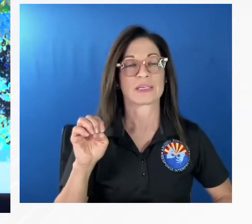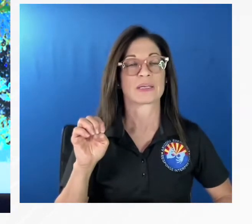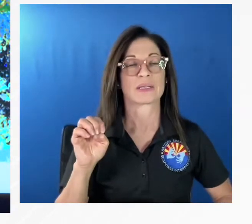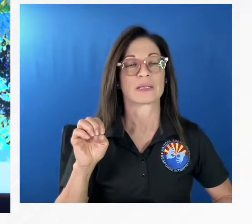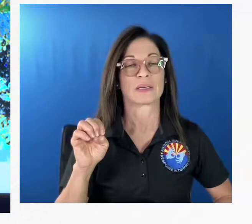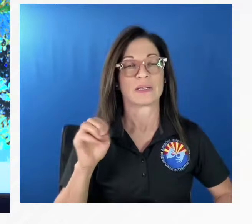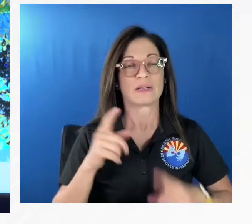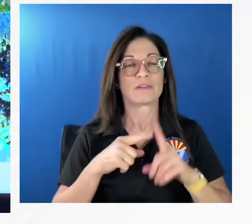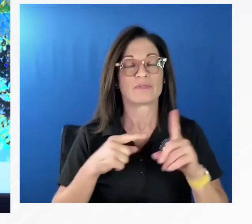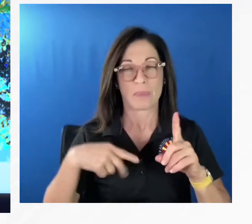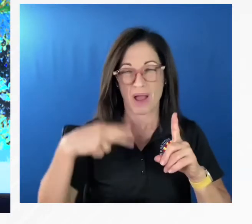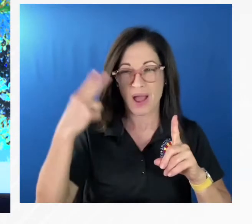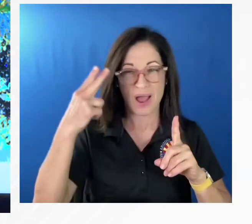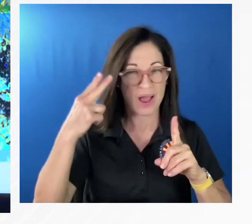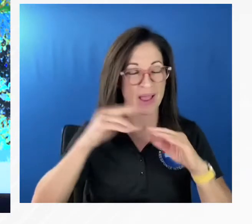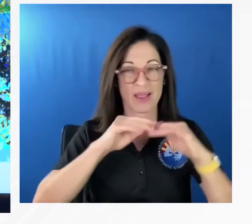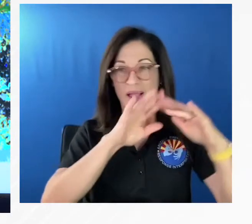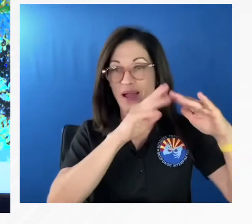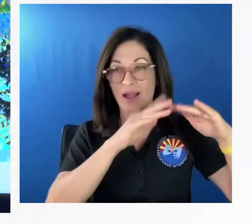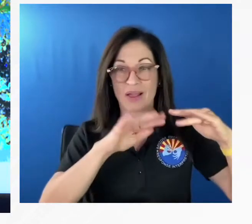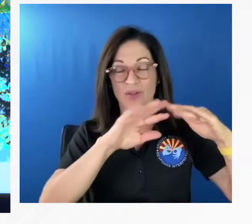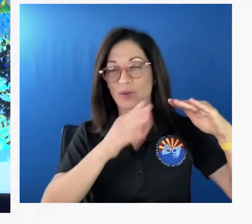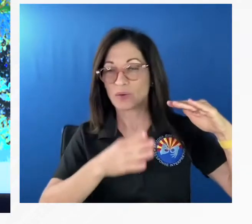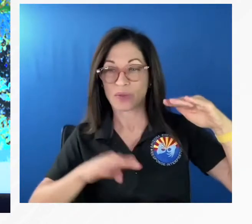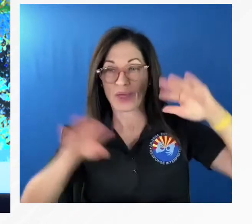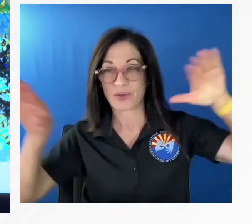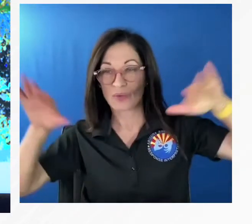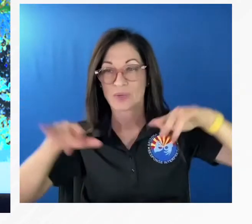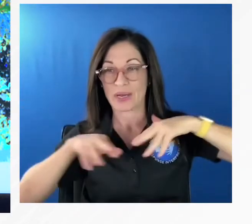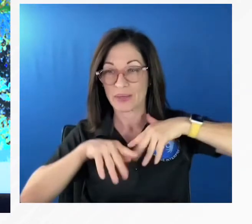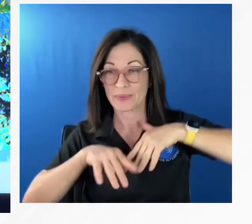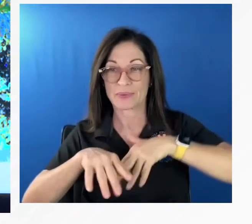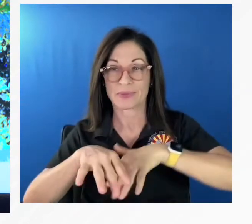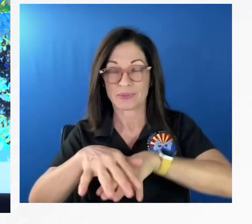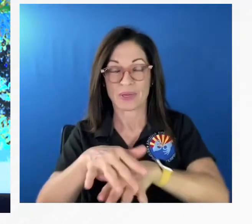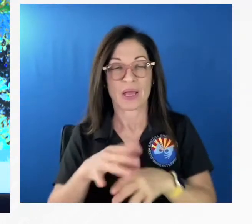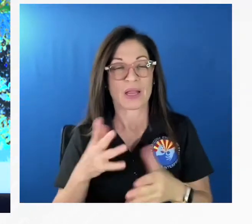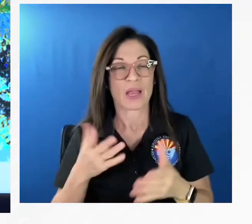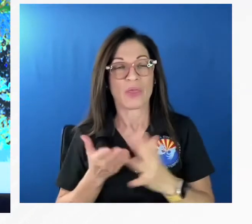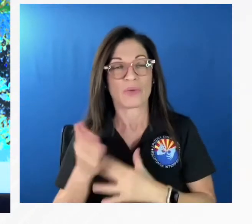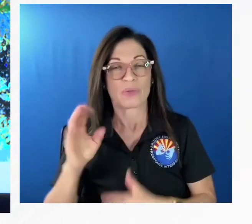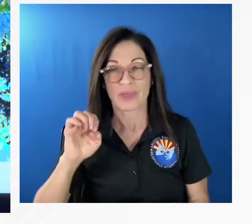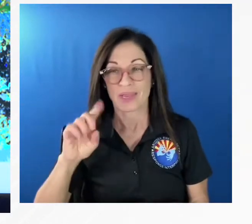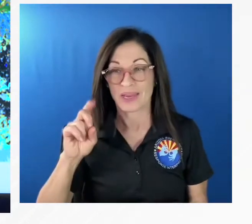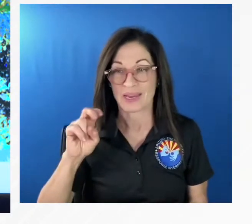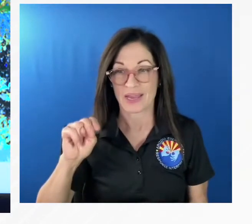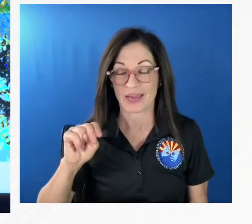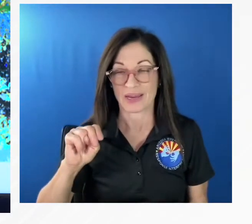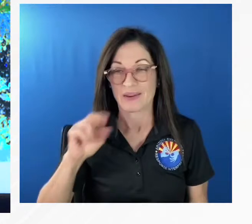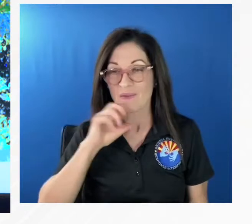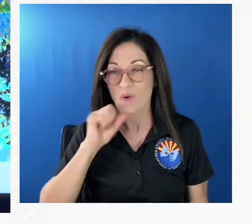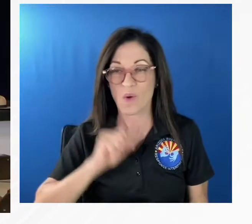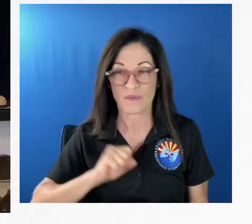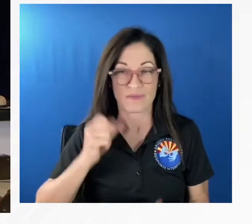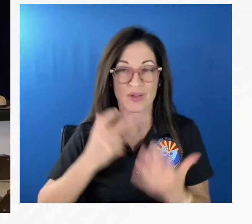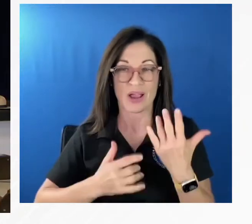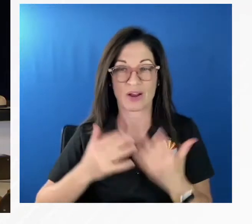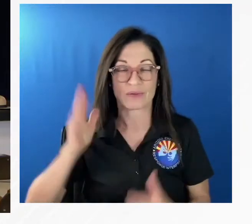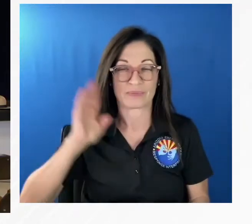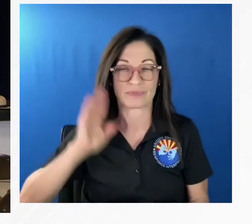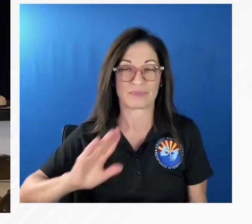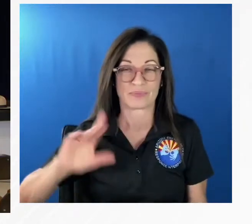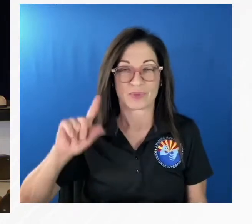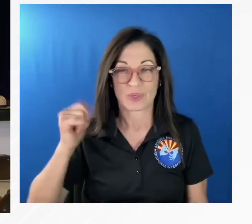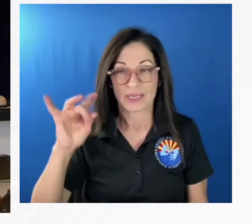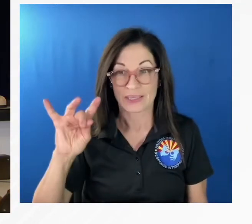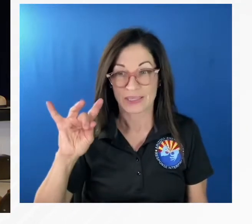high elevation down into that drainage, a lot of it through that Eden Fire footprint from 2018. So that